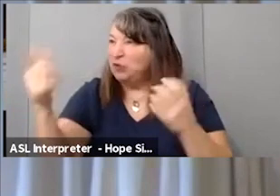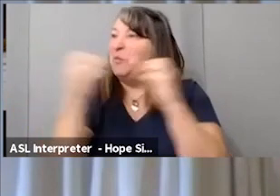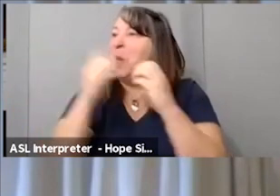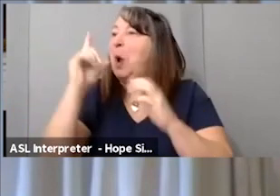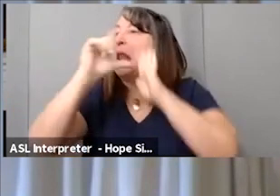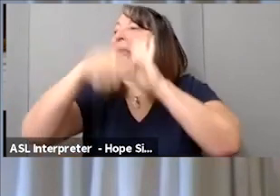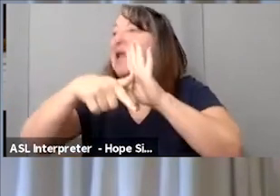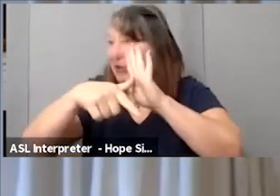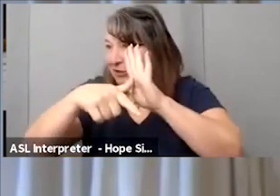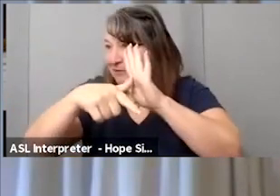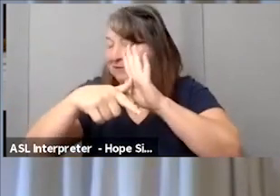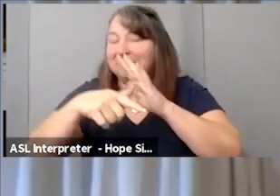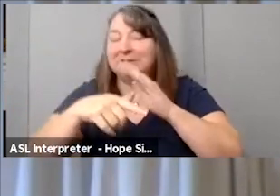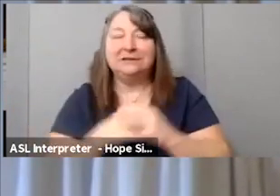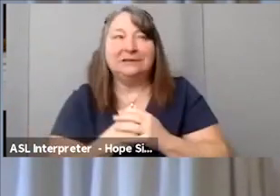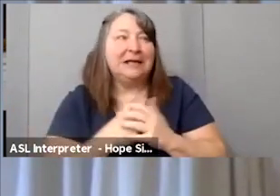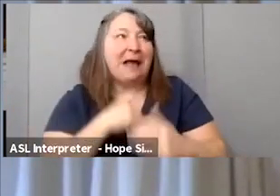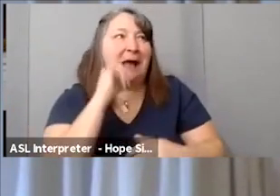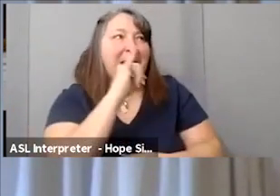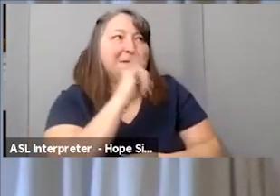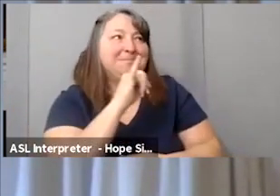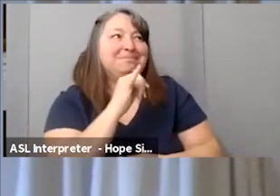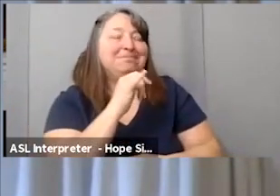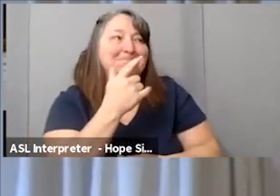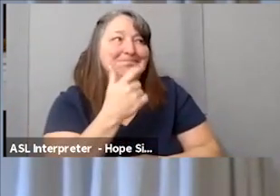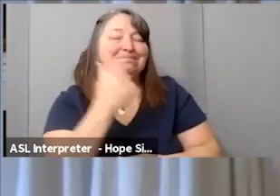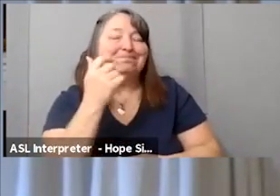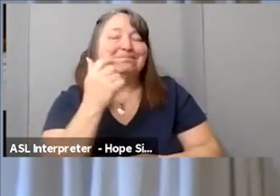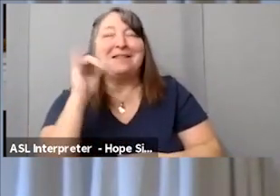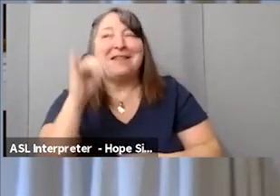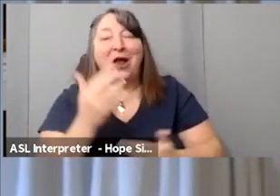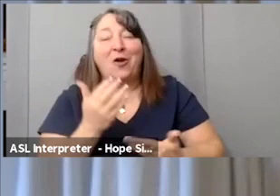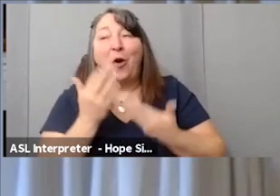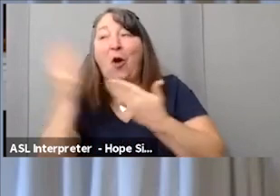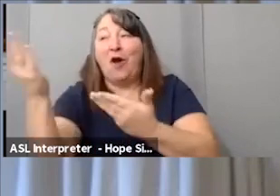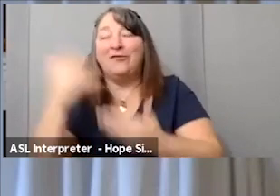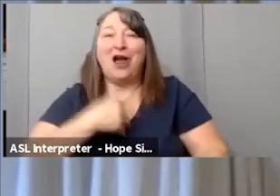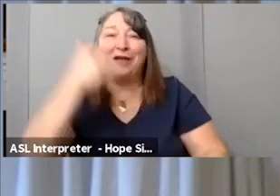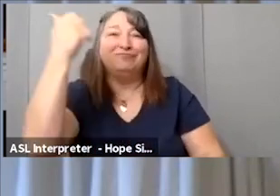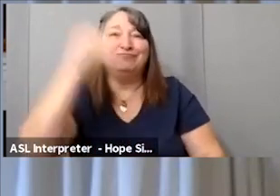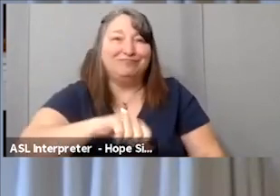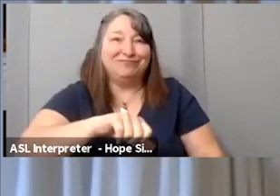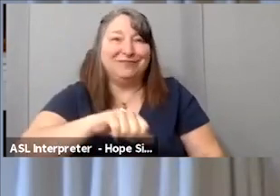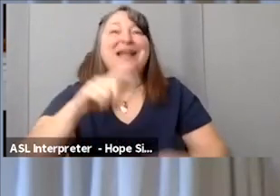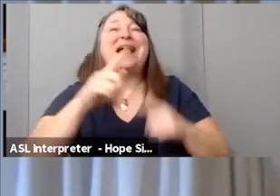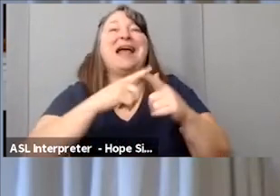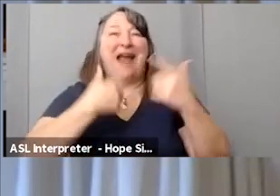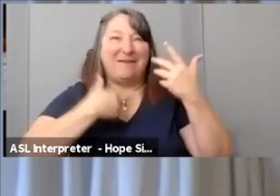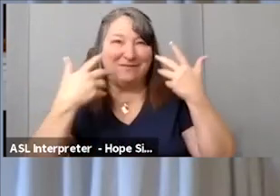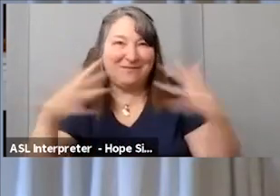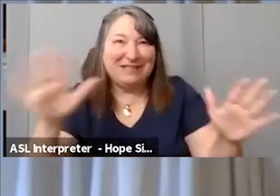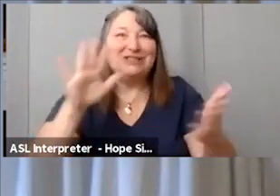And I listened to that. I turned down the show, and I finished performing arts, and I finished